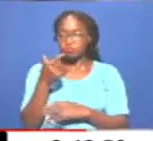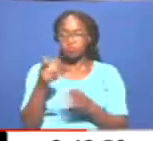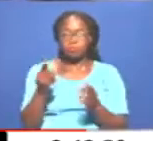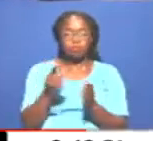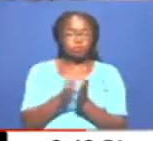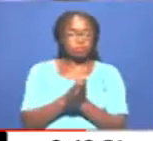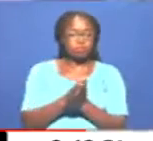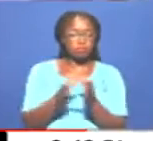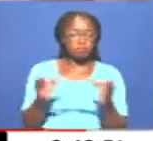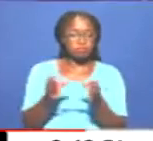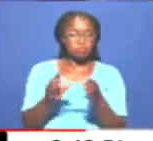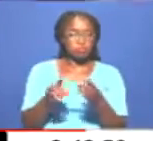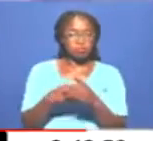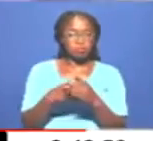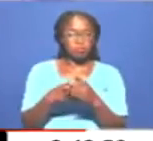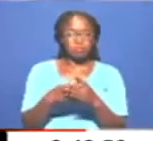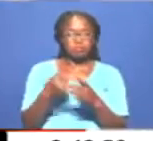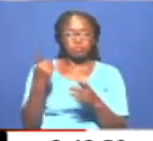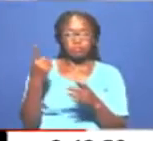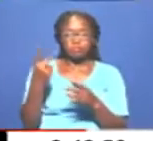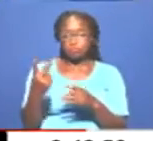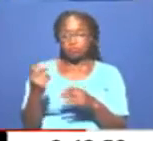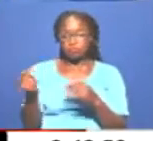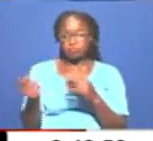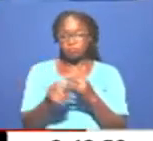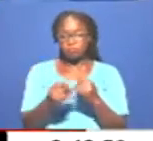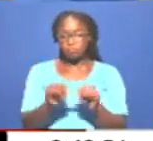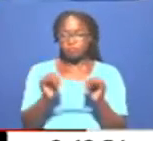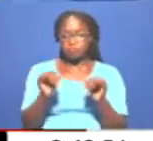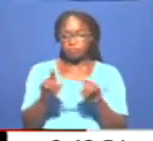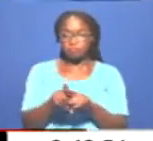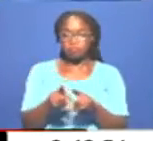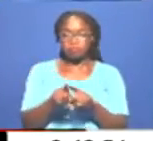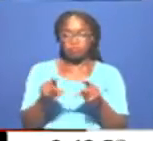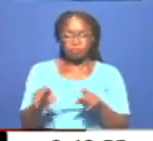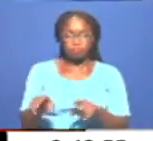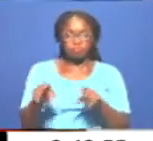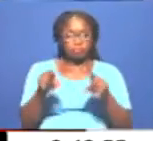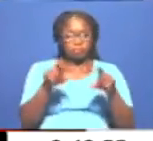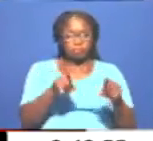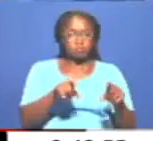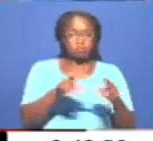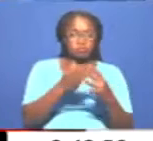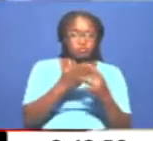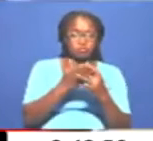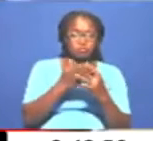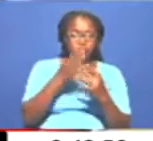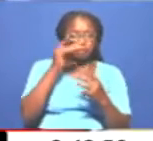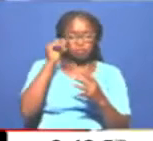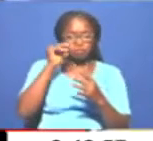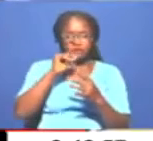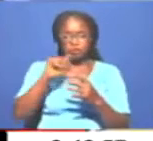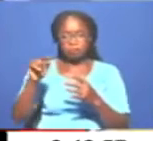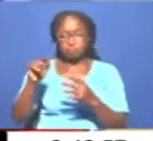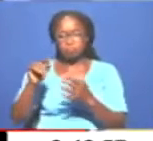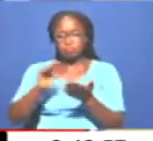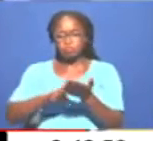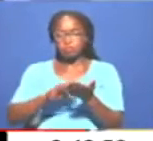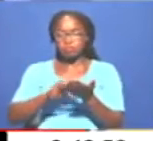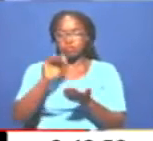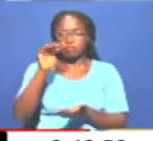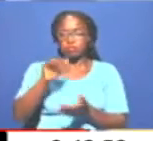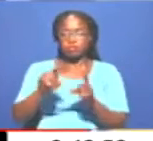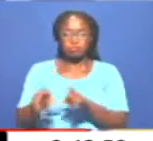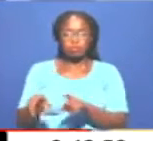has kicked off a two-month trial of seamlessly transport of cargo between Mombasa and Malaba that will reduce cargo